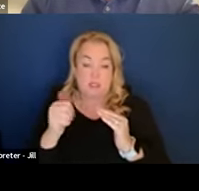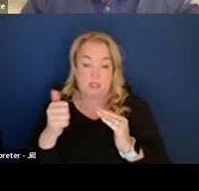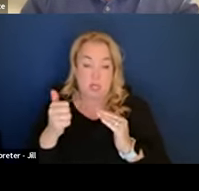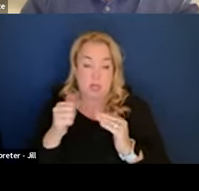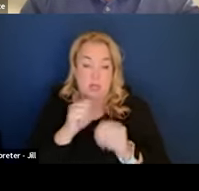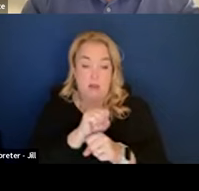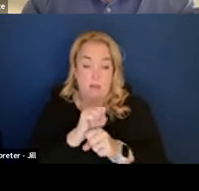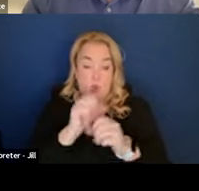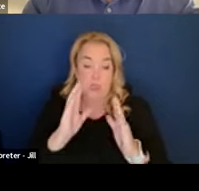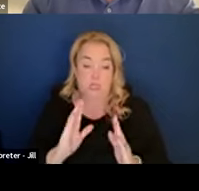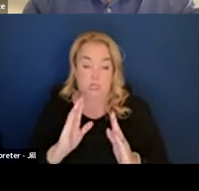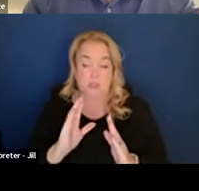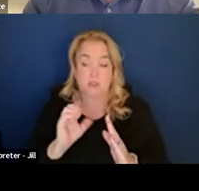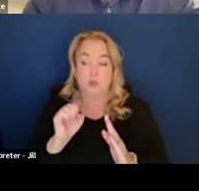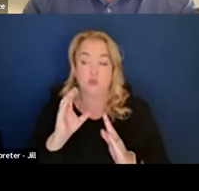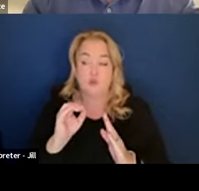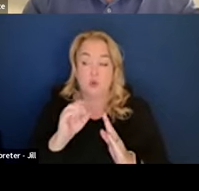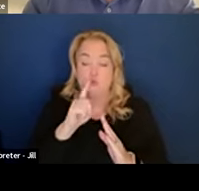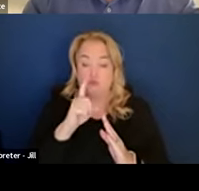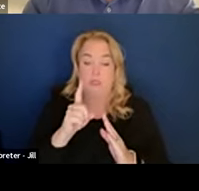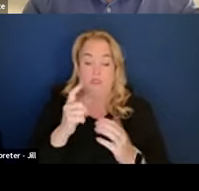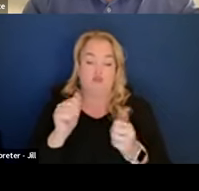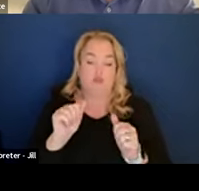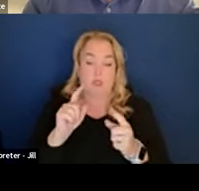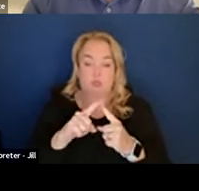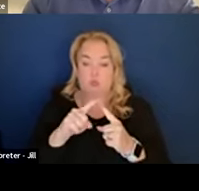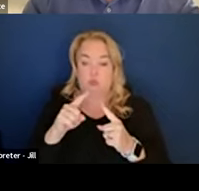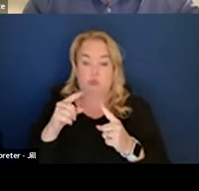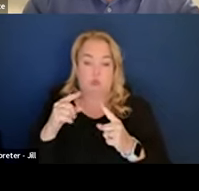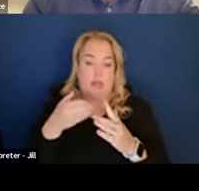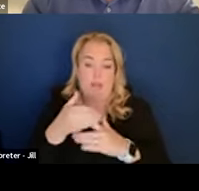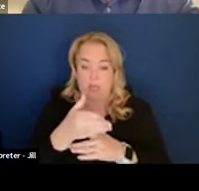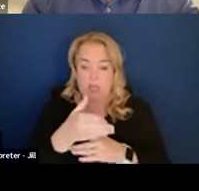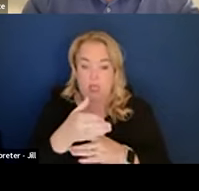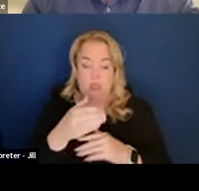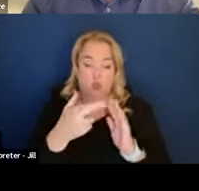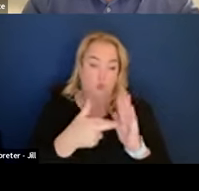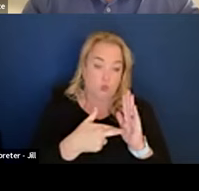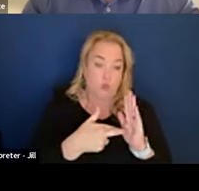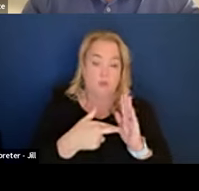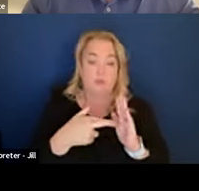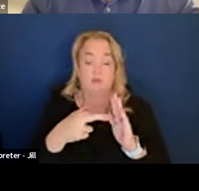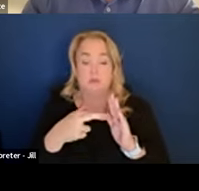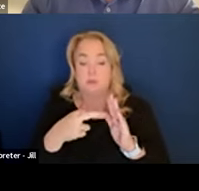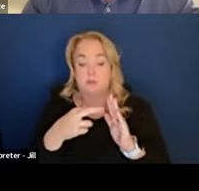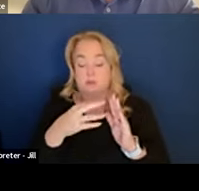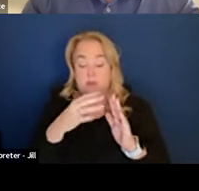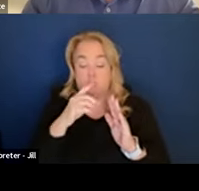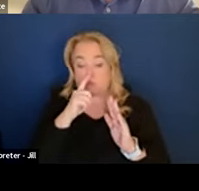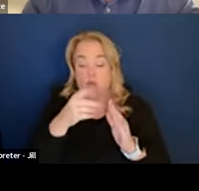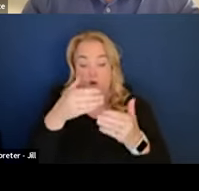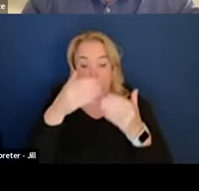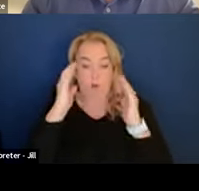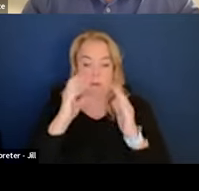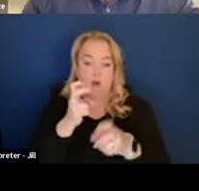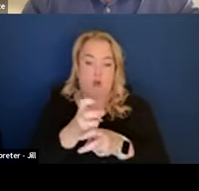employees. And so in order to really navigate the rules and the regulations, it can be really overwhelming and difficult to